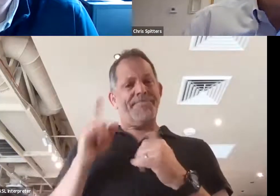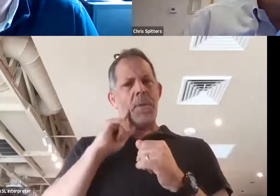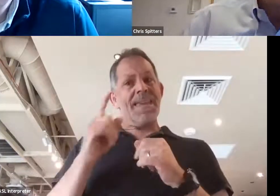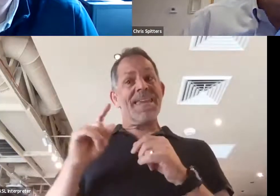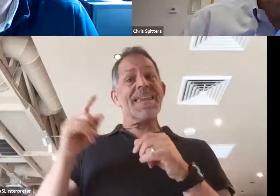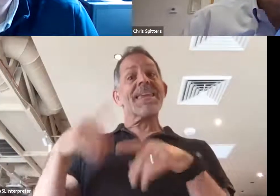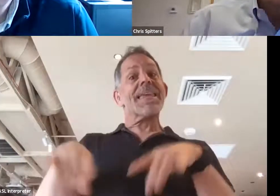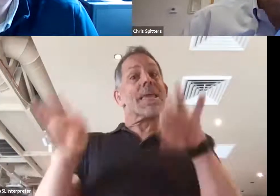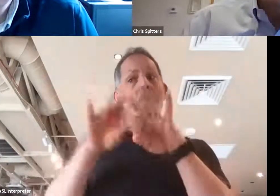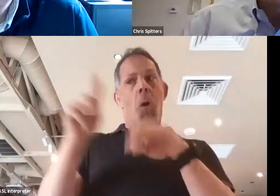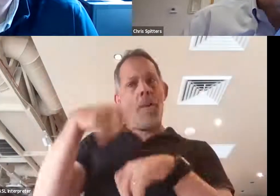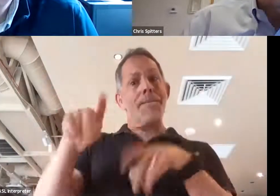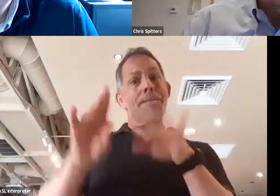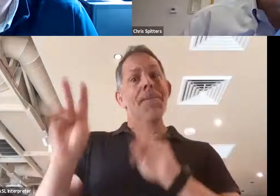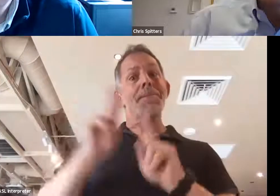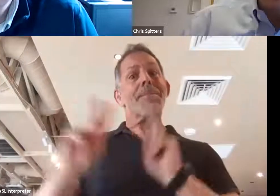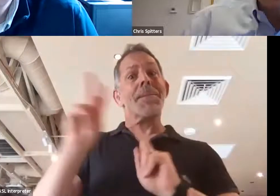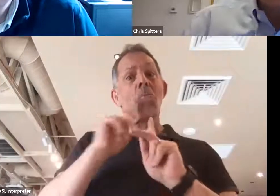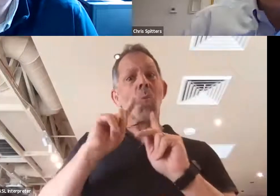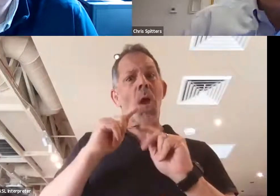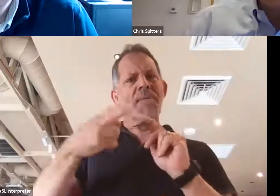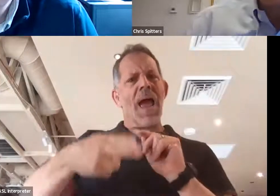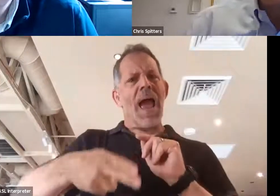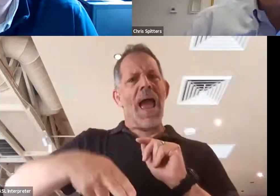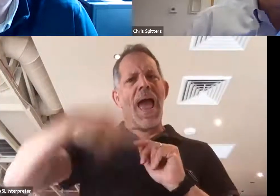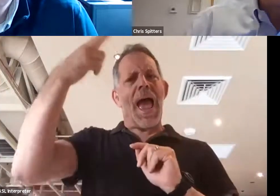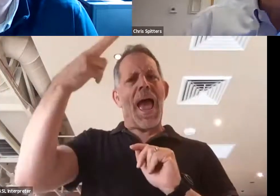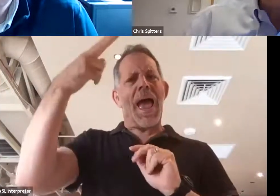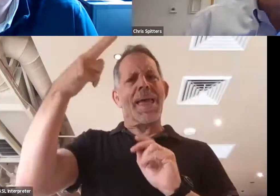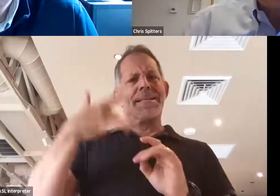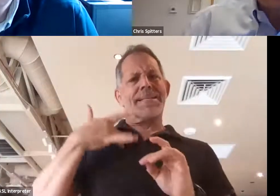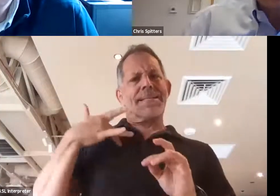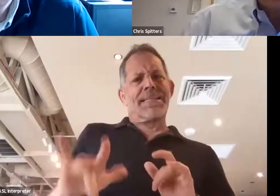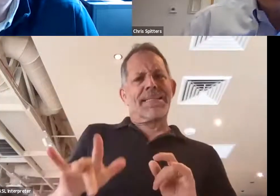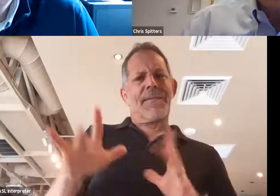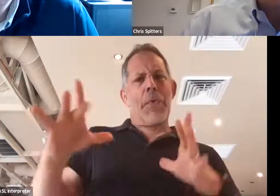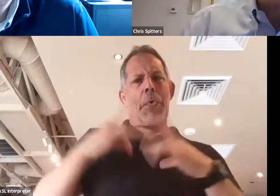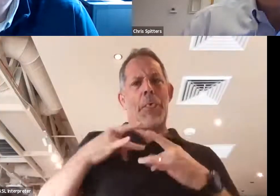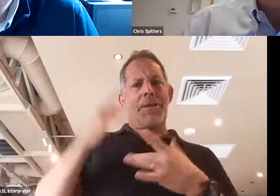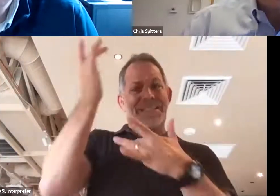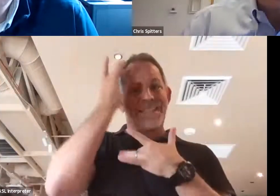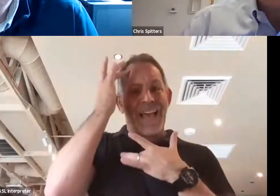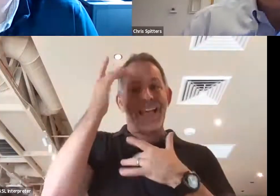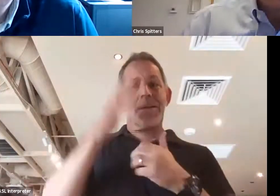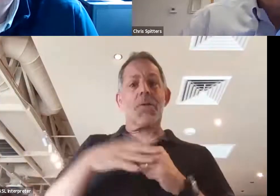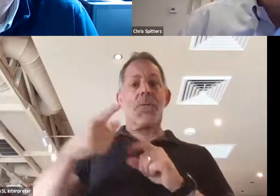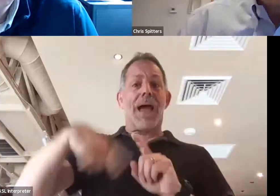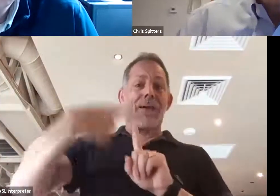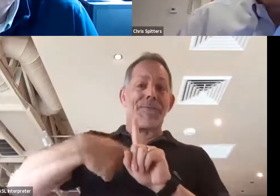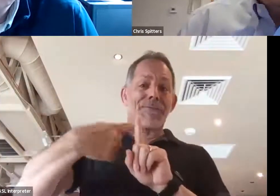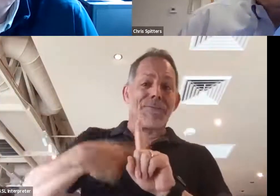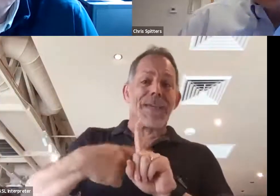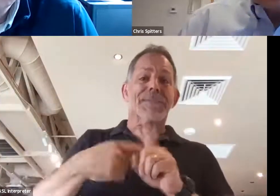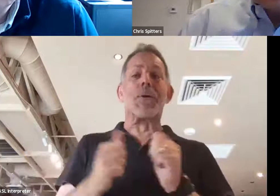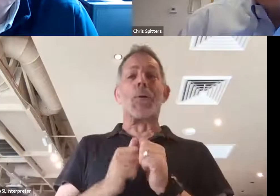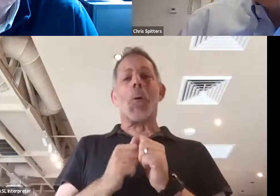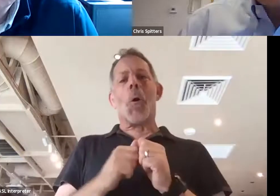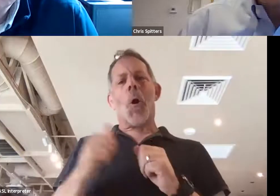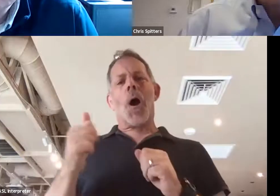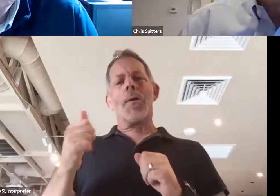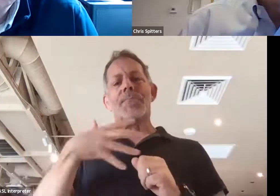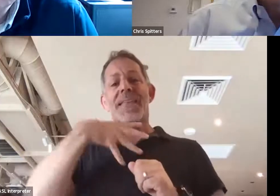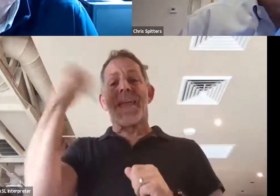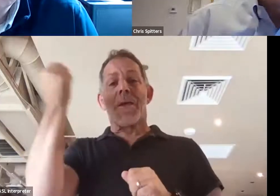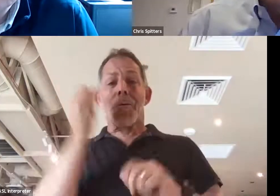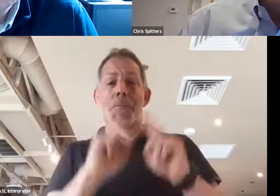that increase the risk of COVID. And we certainly don't want to see a convergence of influenza